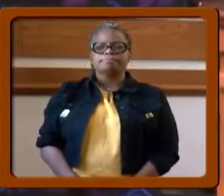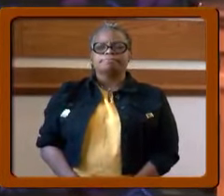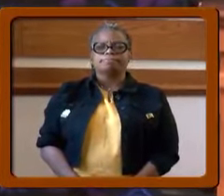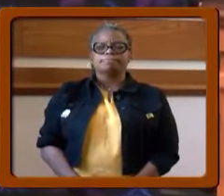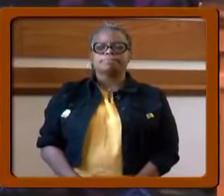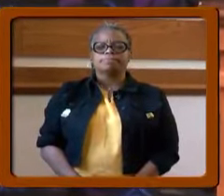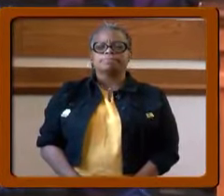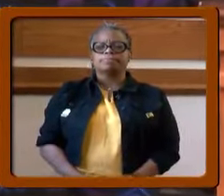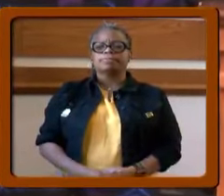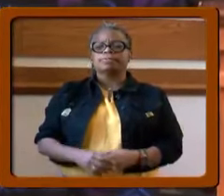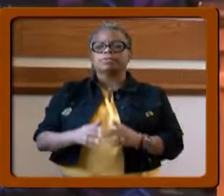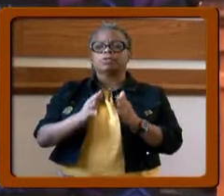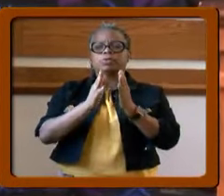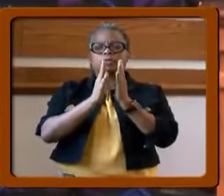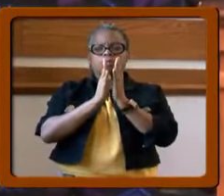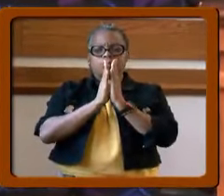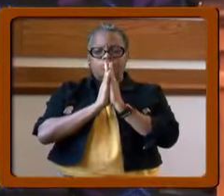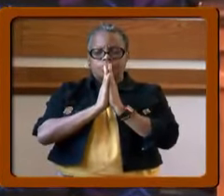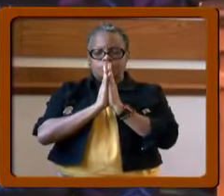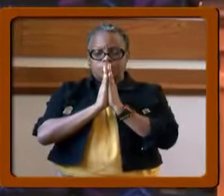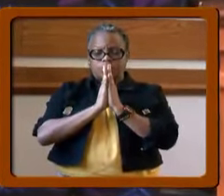We lift up